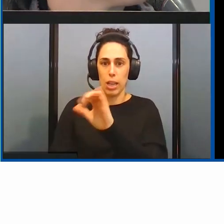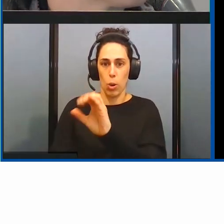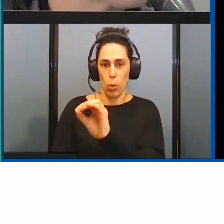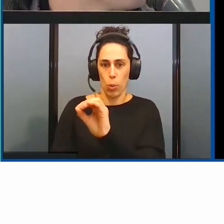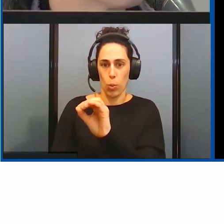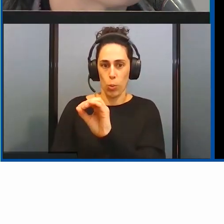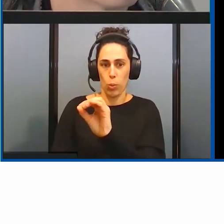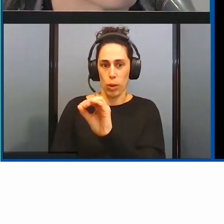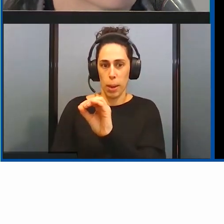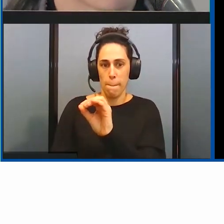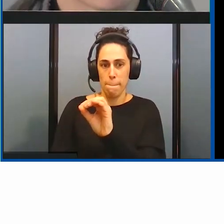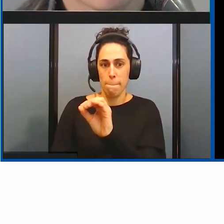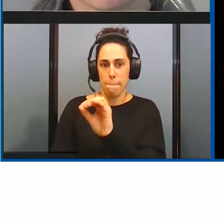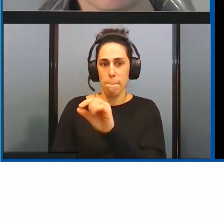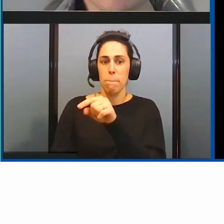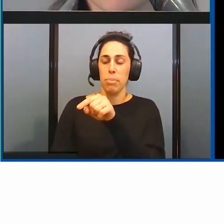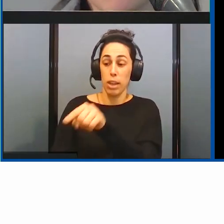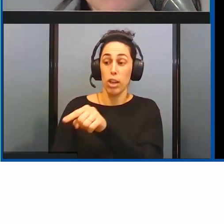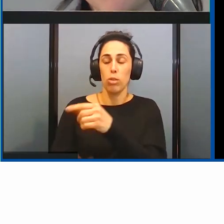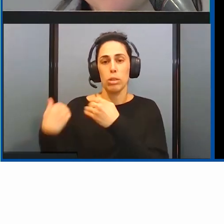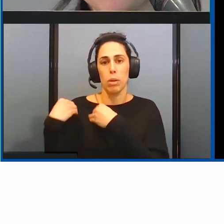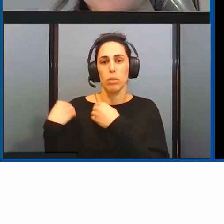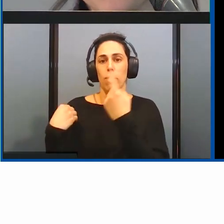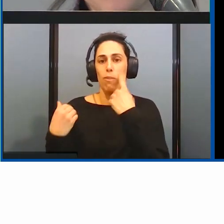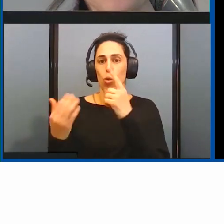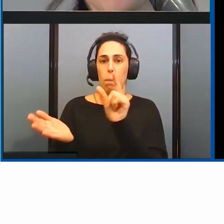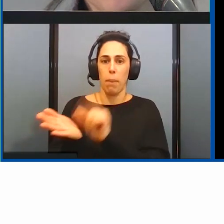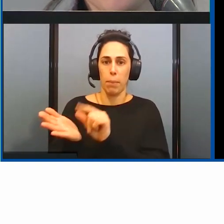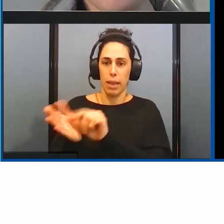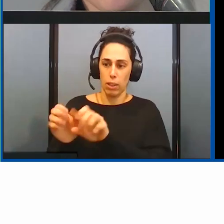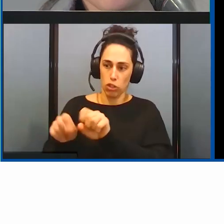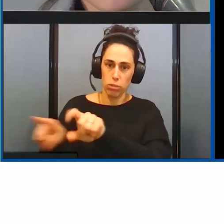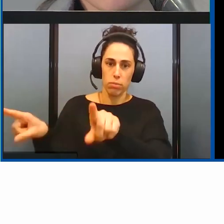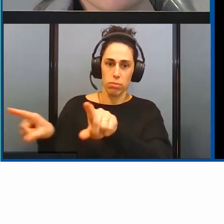I've put a link on the slides that you're going to be receiving.